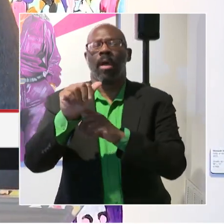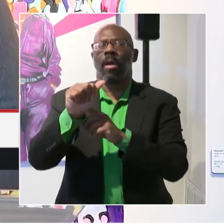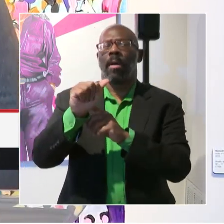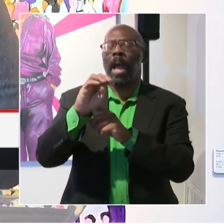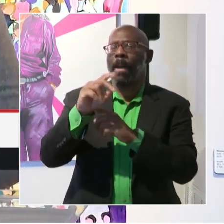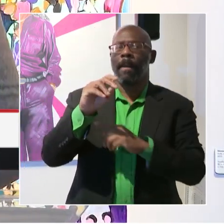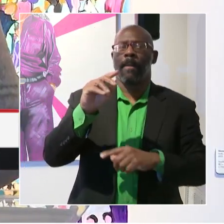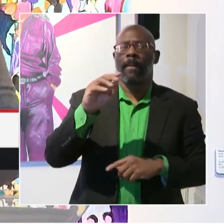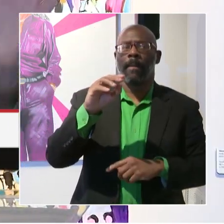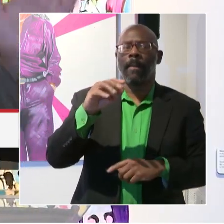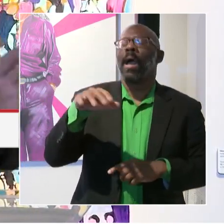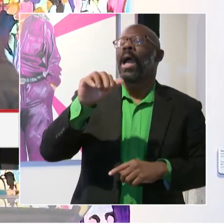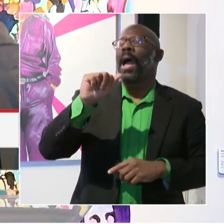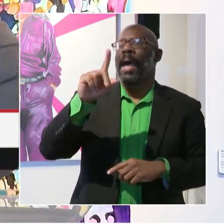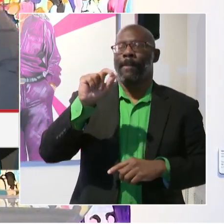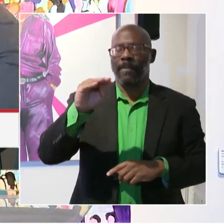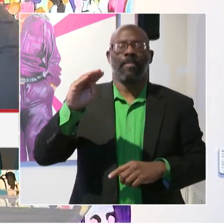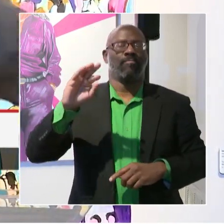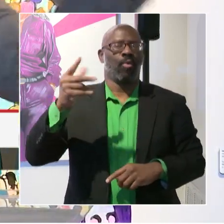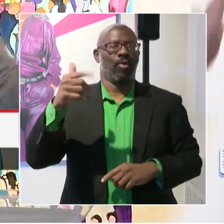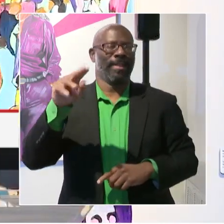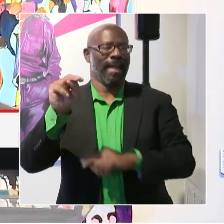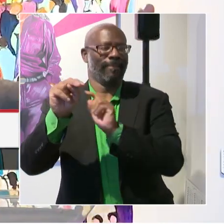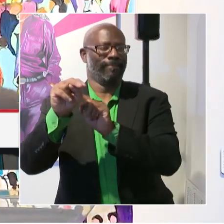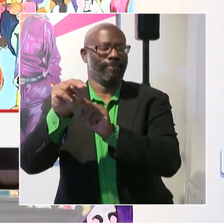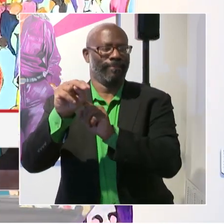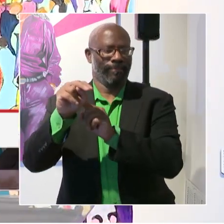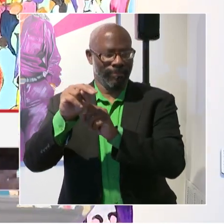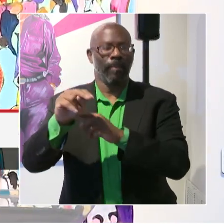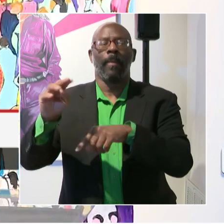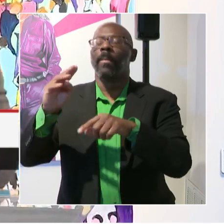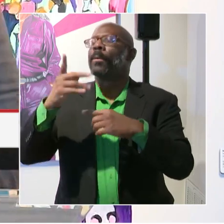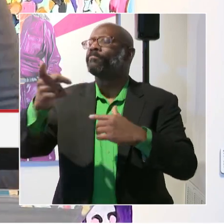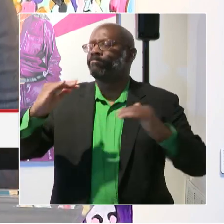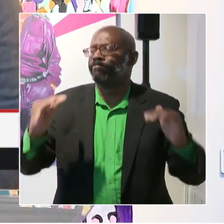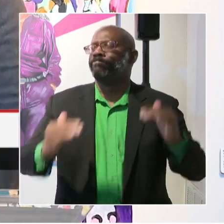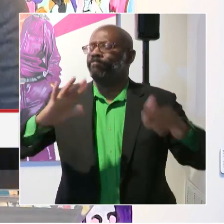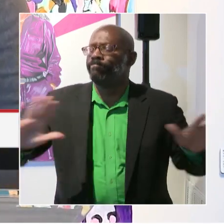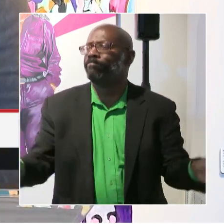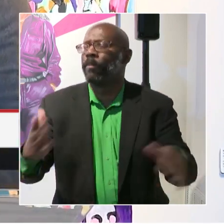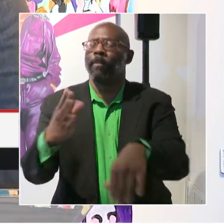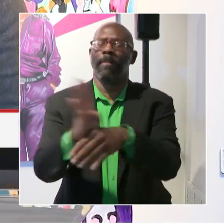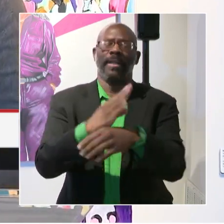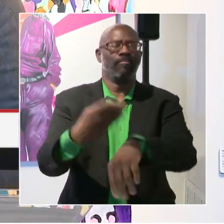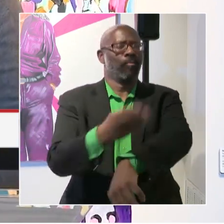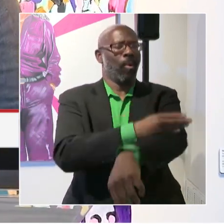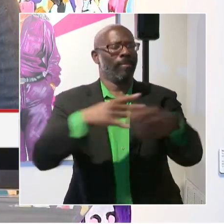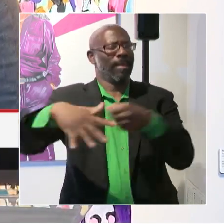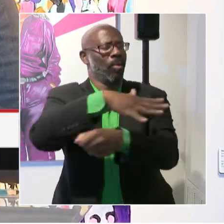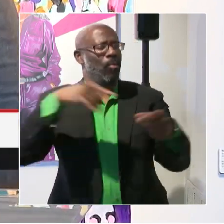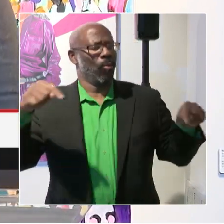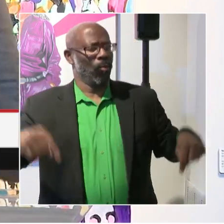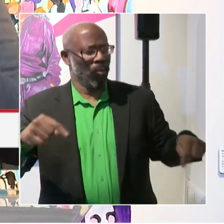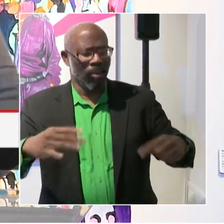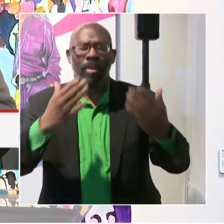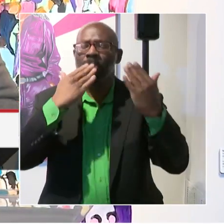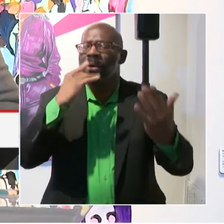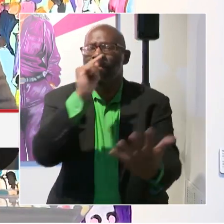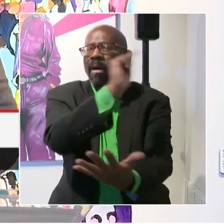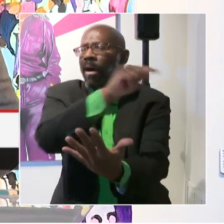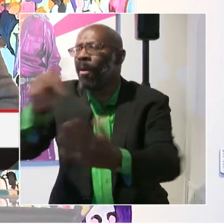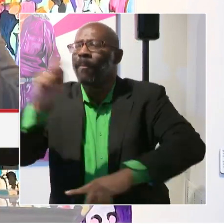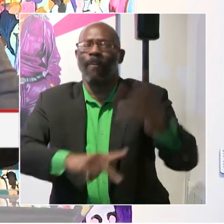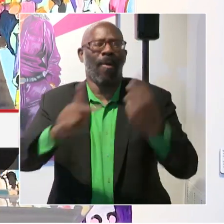place for all. Today, we're celebrating so many businesses and organizations, and for us here at the DC Arts Center, a powerful